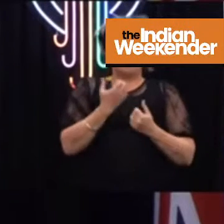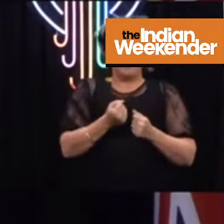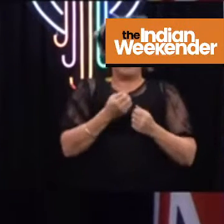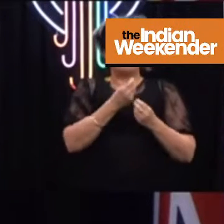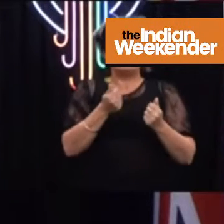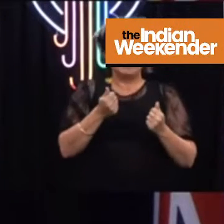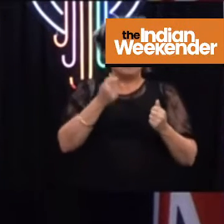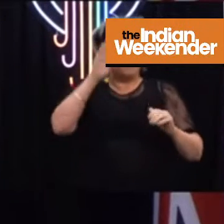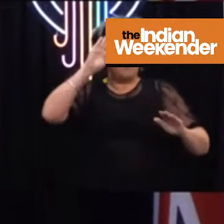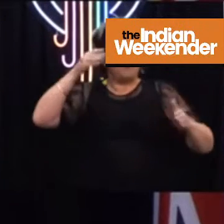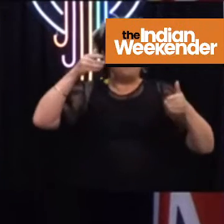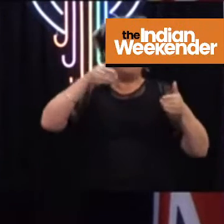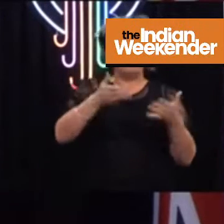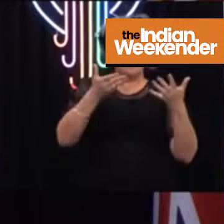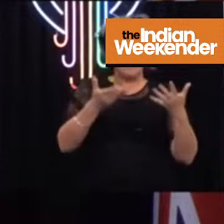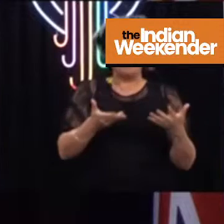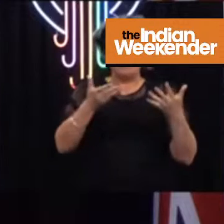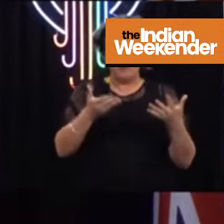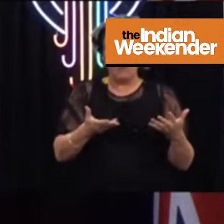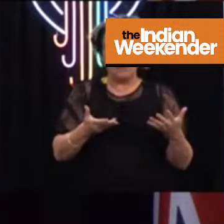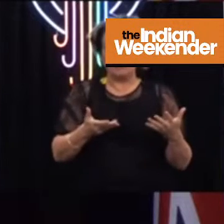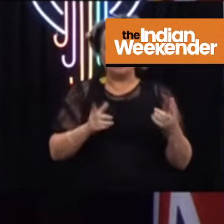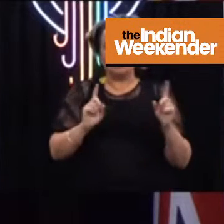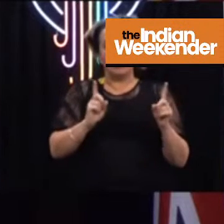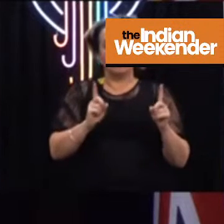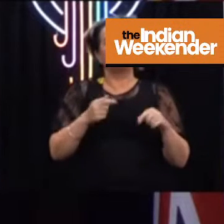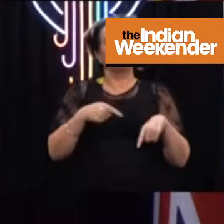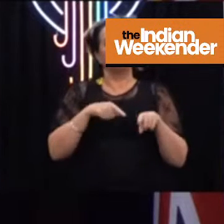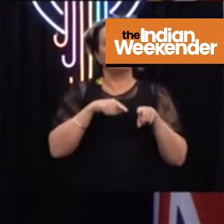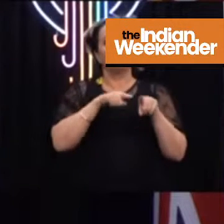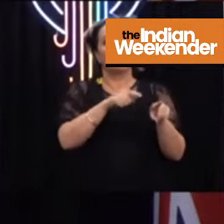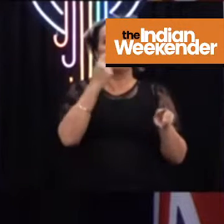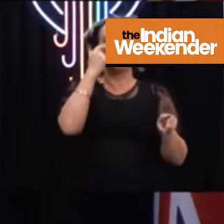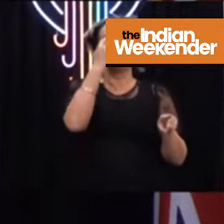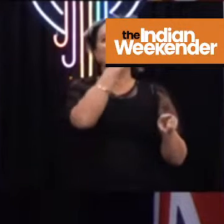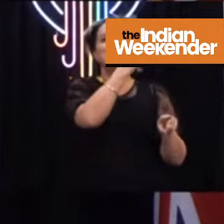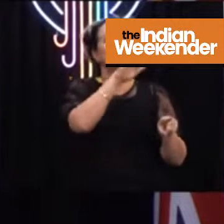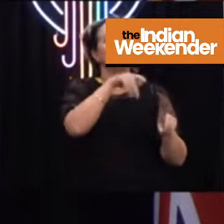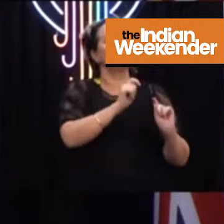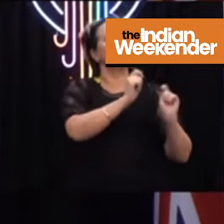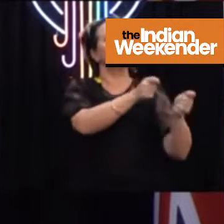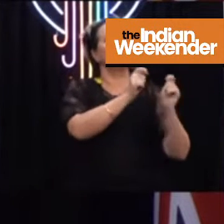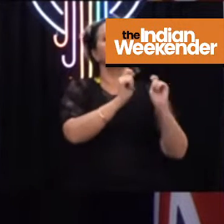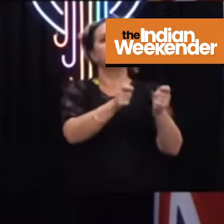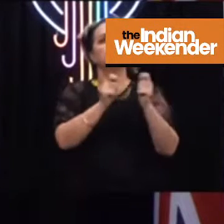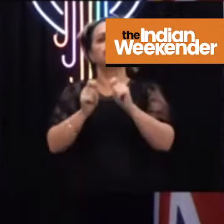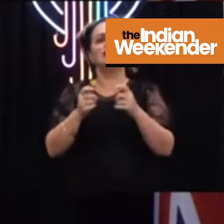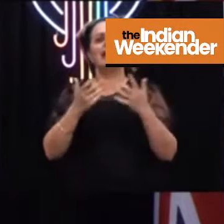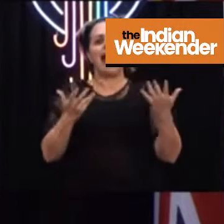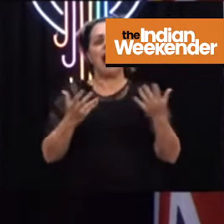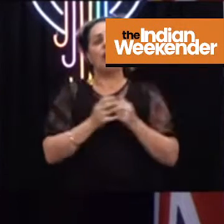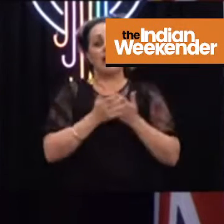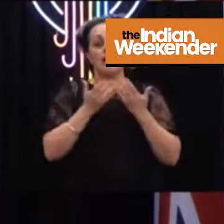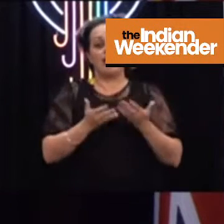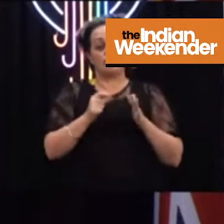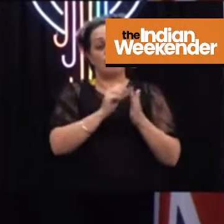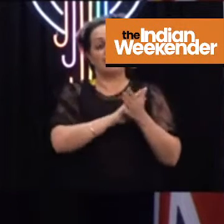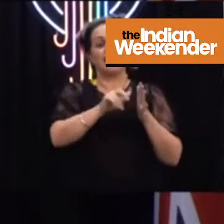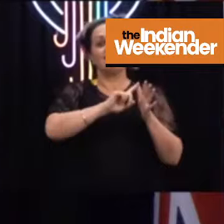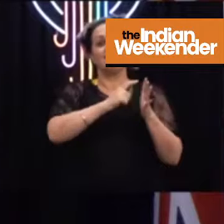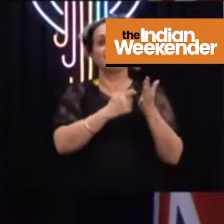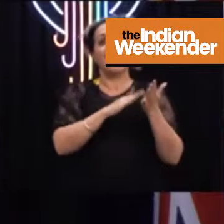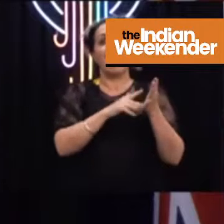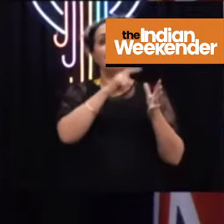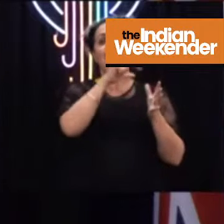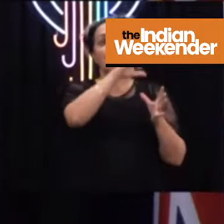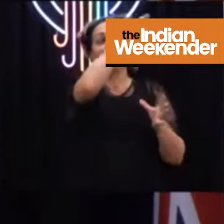on to both, of course, follow the evidence around emerging treatments. Pharmac is part of those efforts to